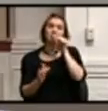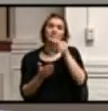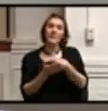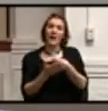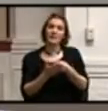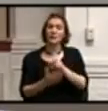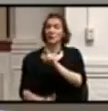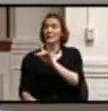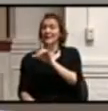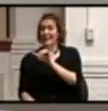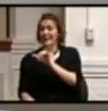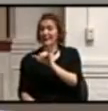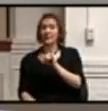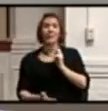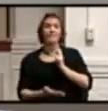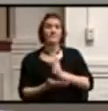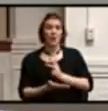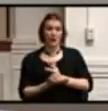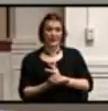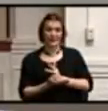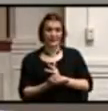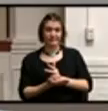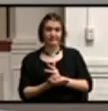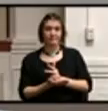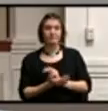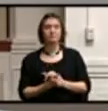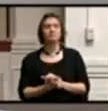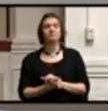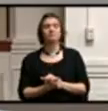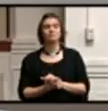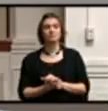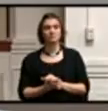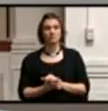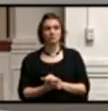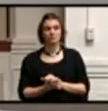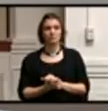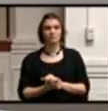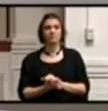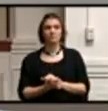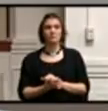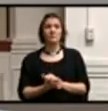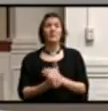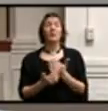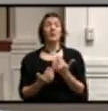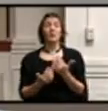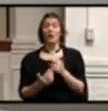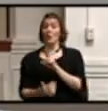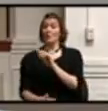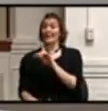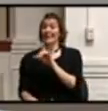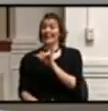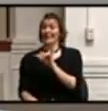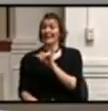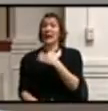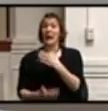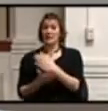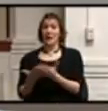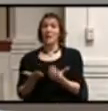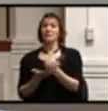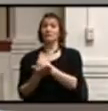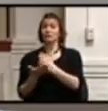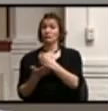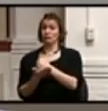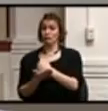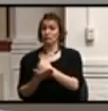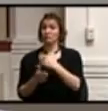utility fund and the parking fund. And you can see that the utilities fund had revenues, including